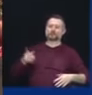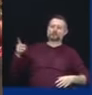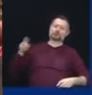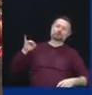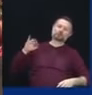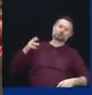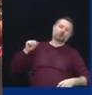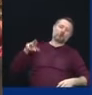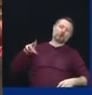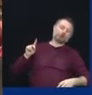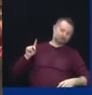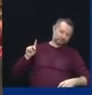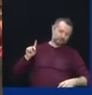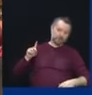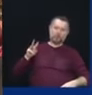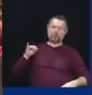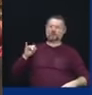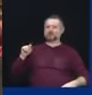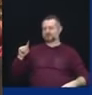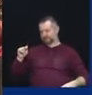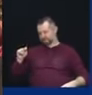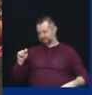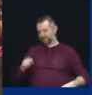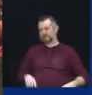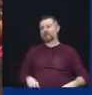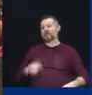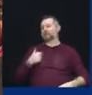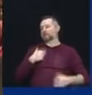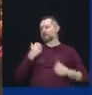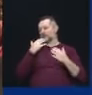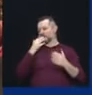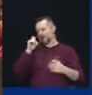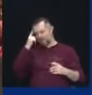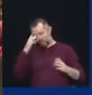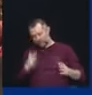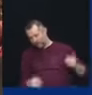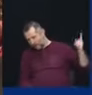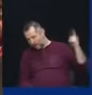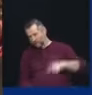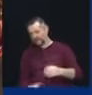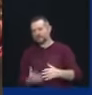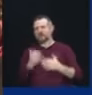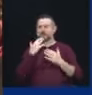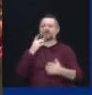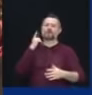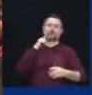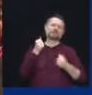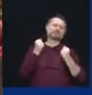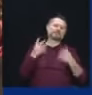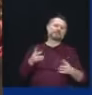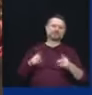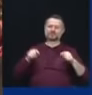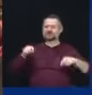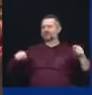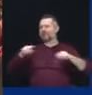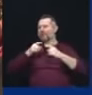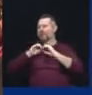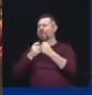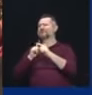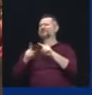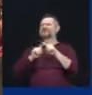Ministry. I'd like to thank the governor for being here today, and thank you to the many allied organizations who fought hard